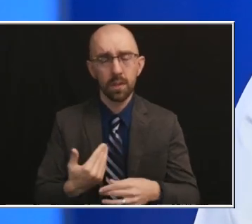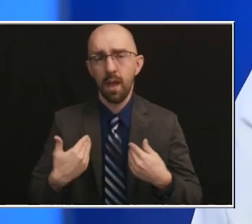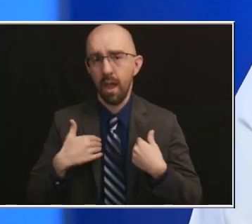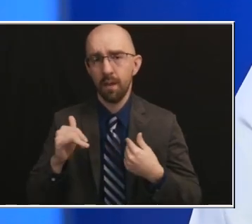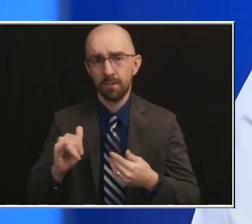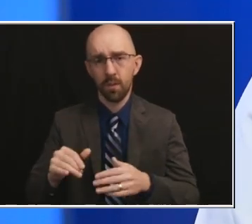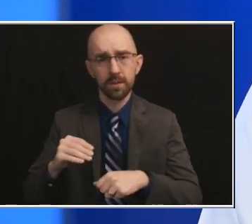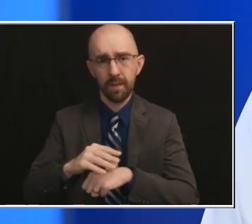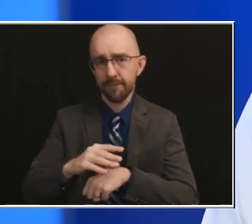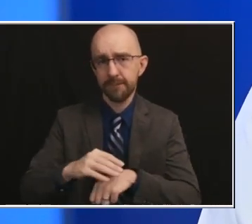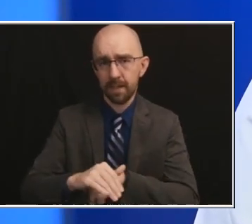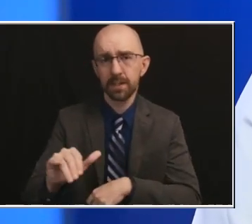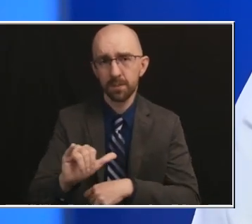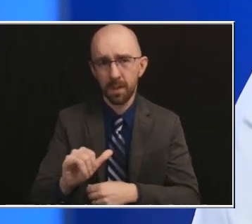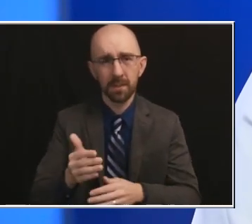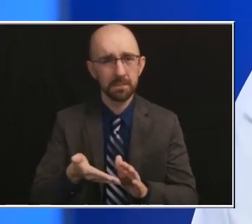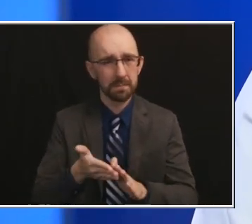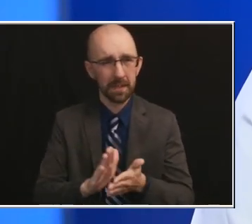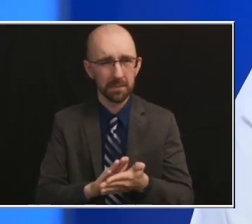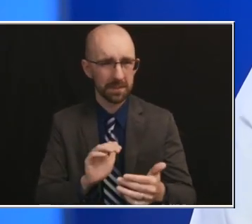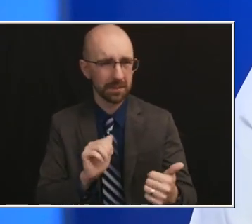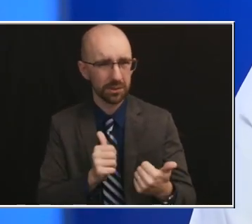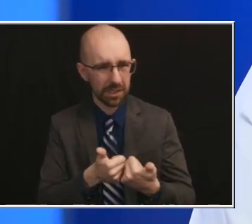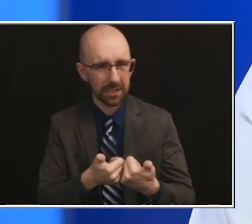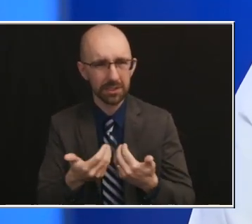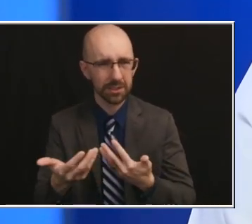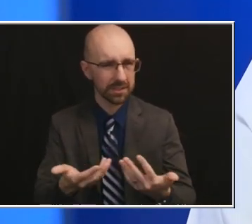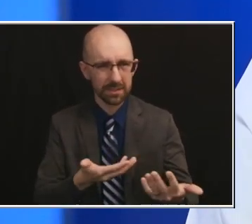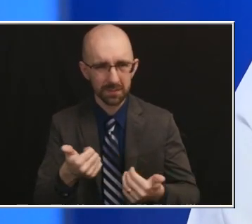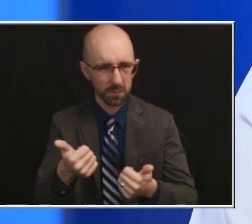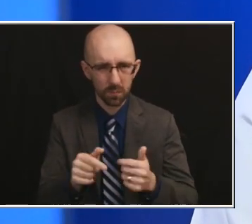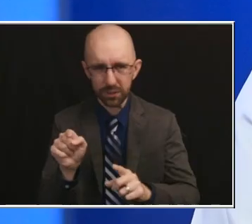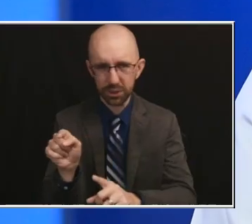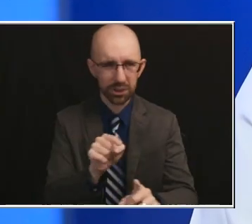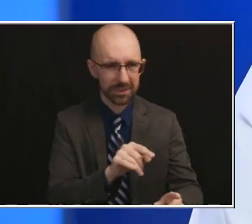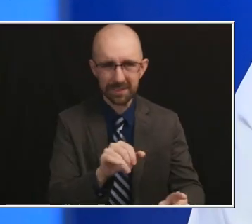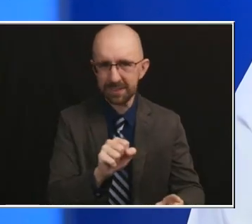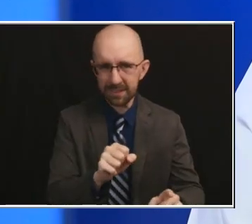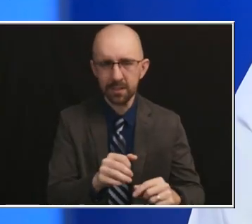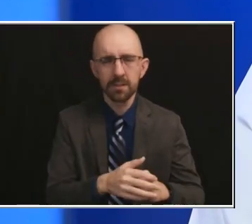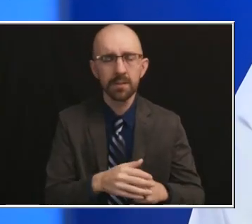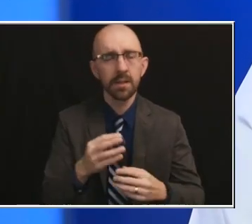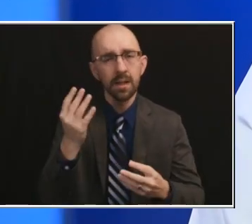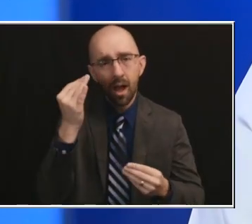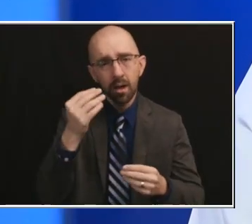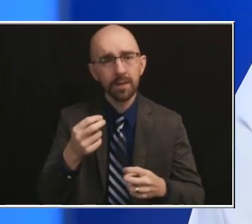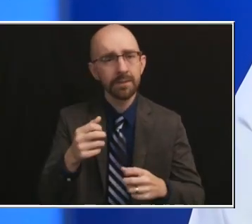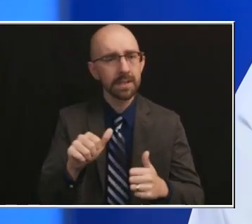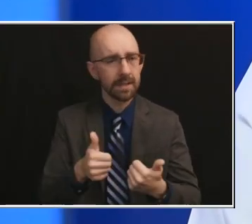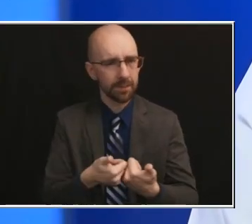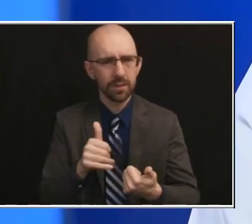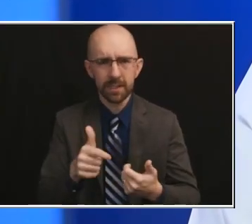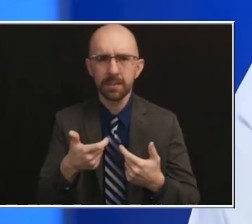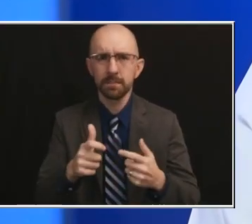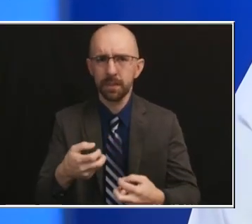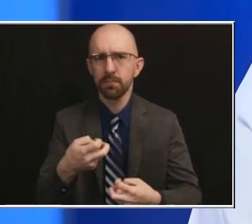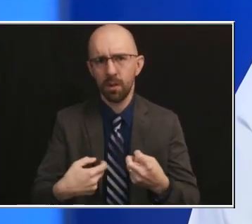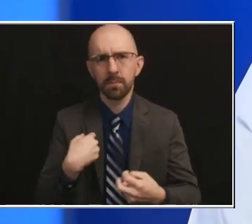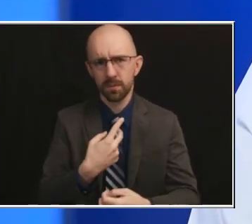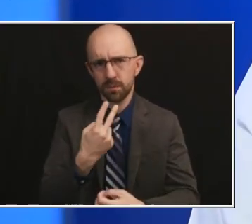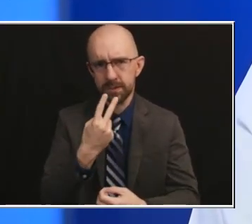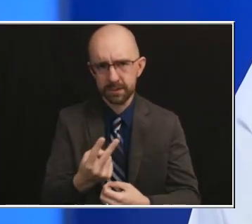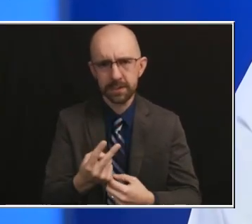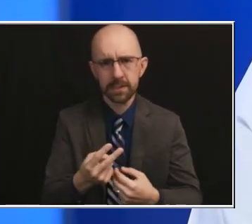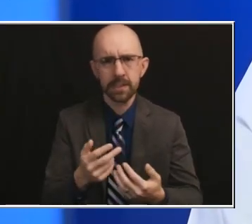so it becomes a little bit challenging. Sure. And the cognitive difficulties are the big problems that we see, is that we